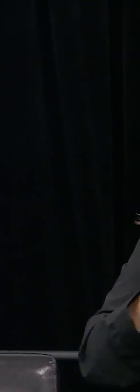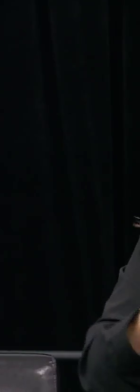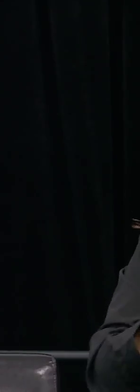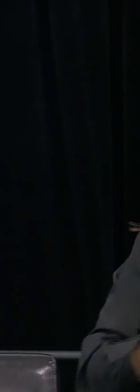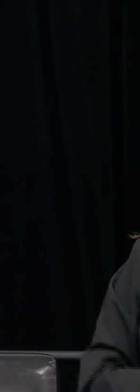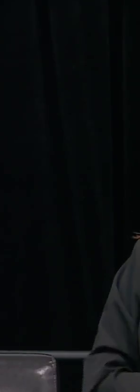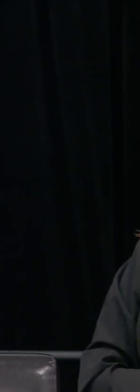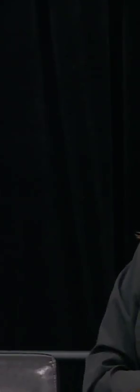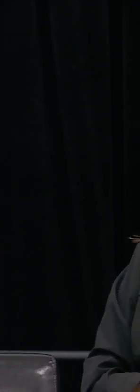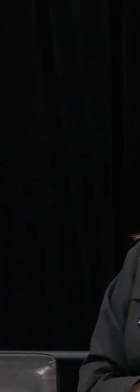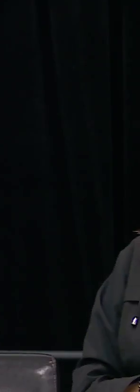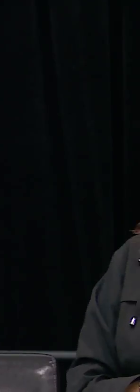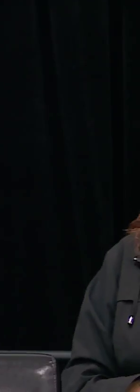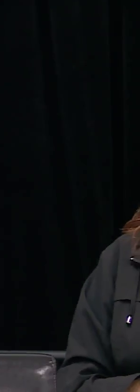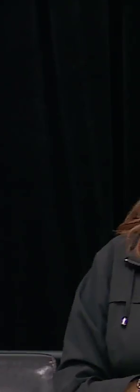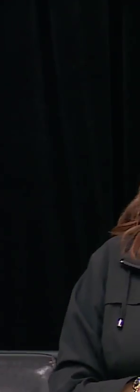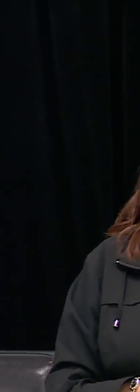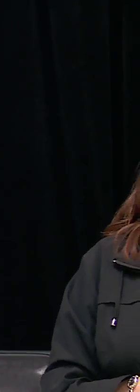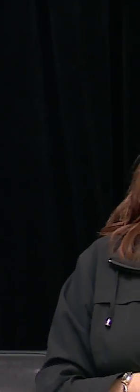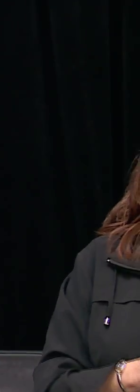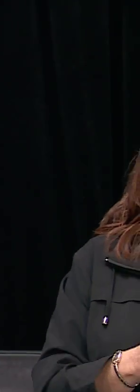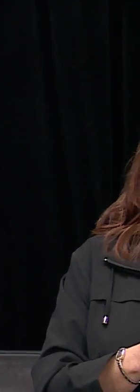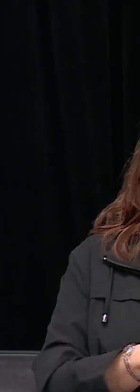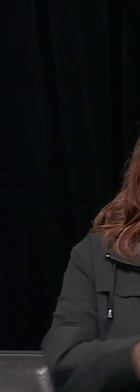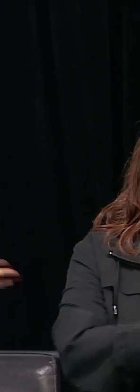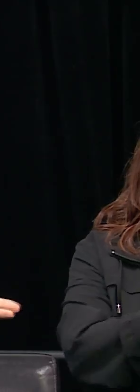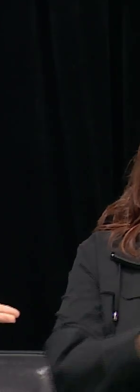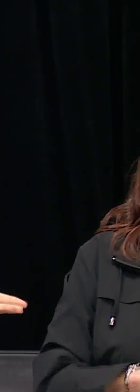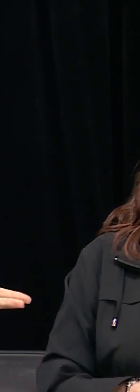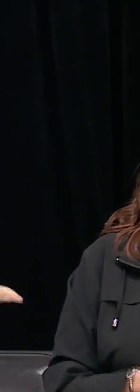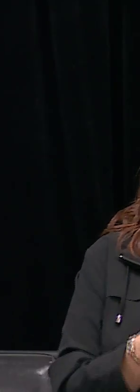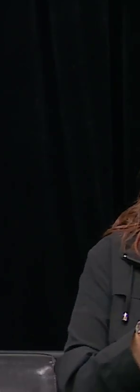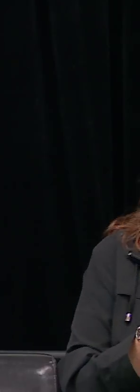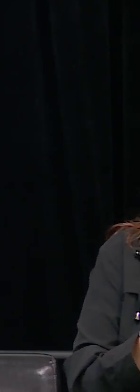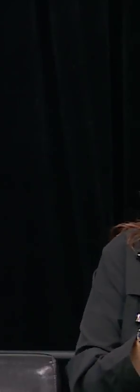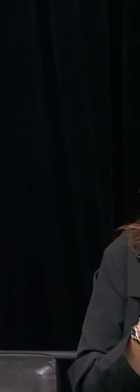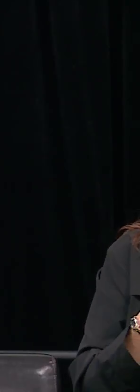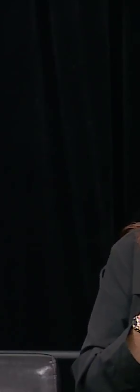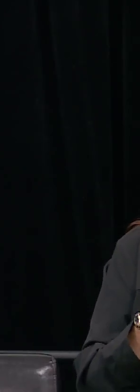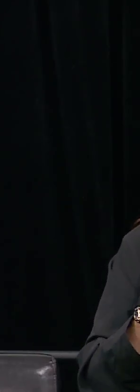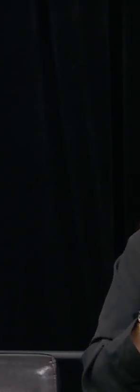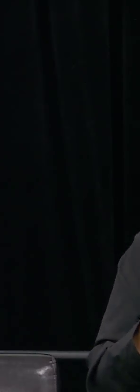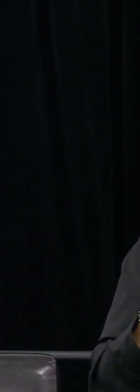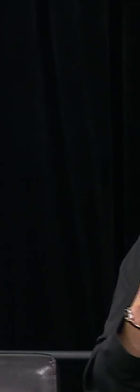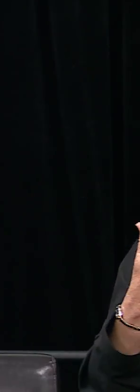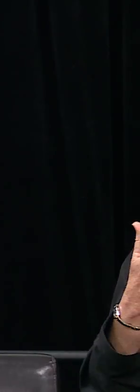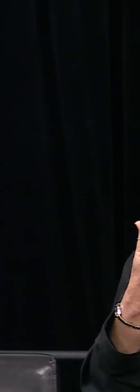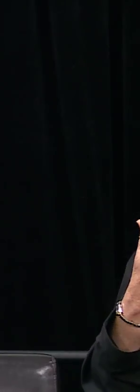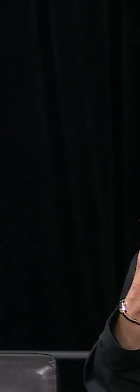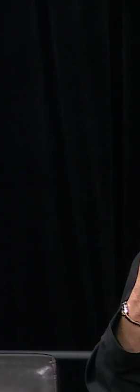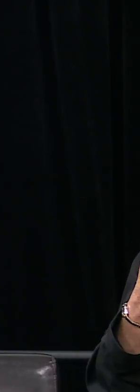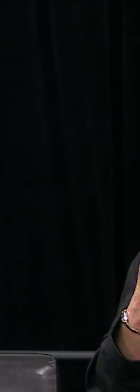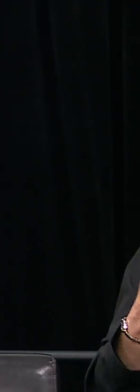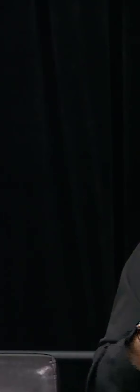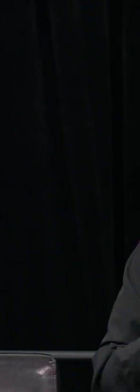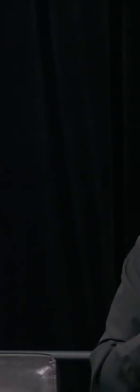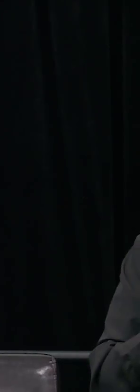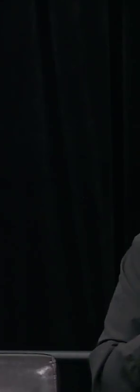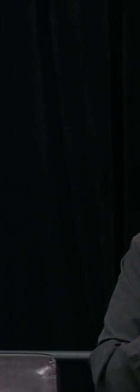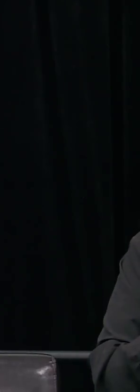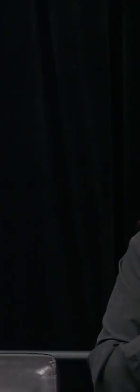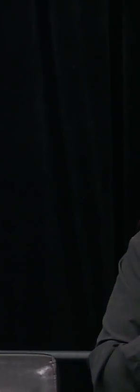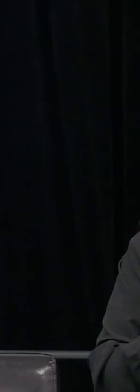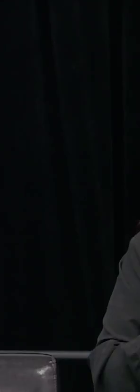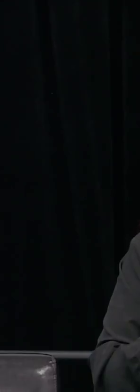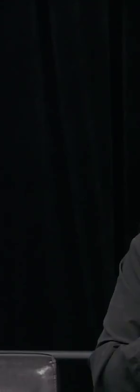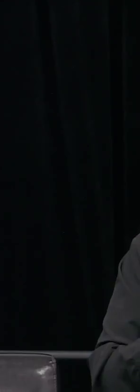my two other co-founders are deaf and hearing, and I'm a coda. And my deaf co-founder doesn't sign at all. He only